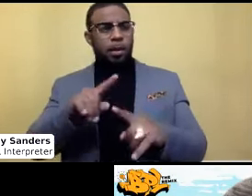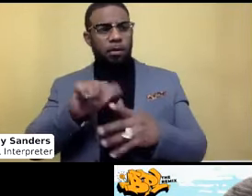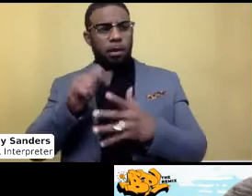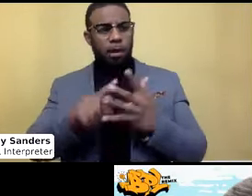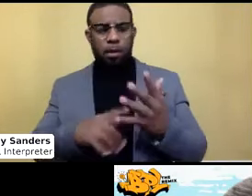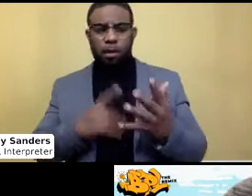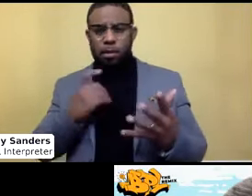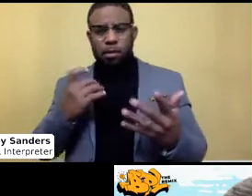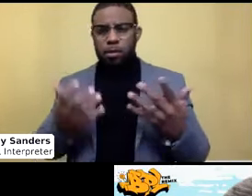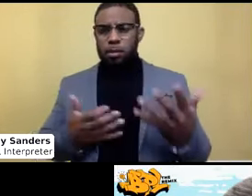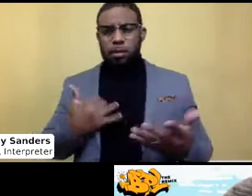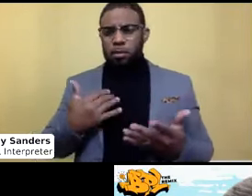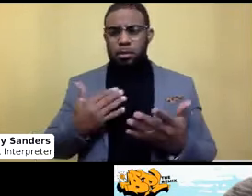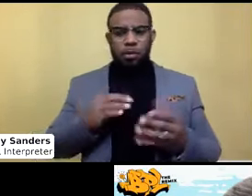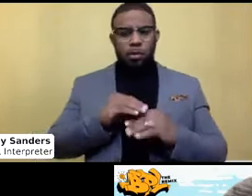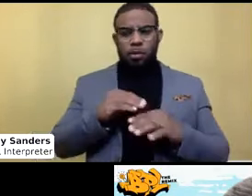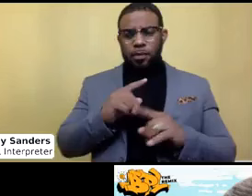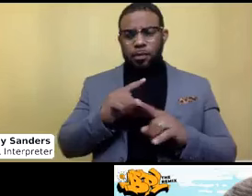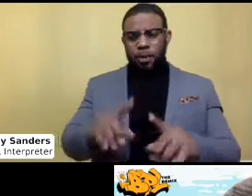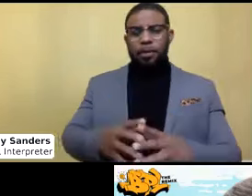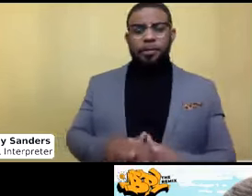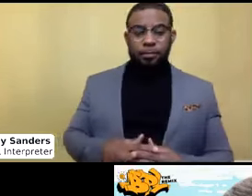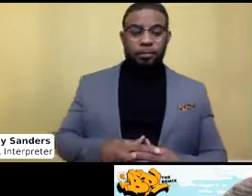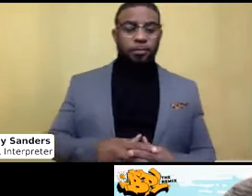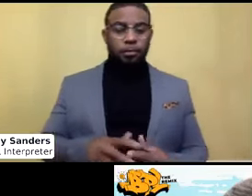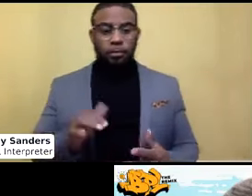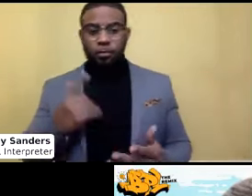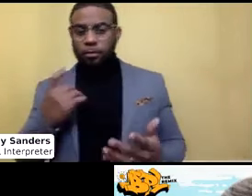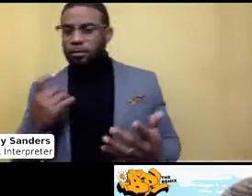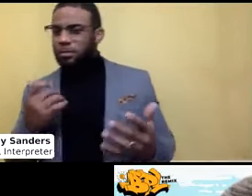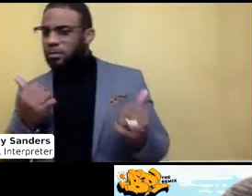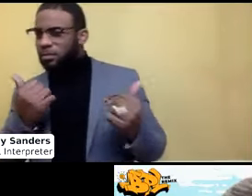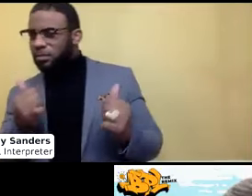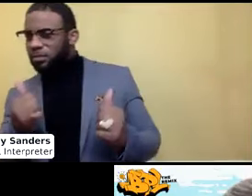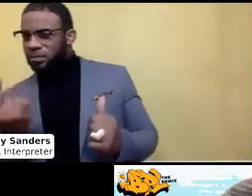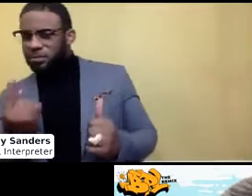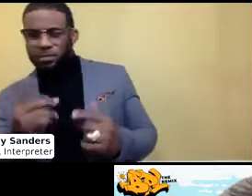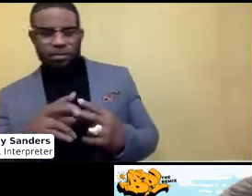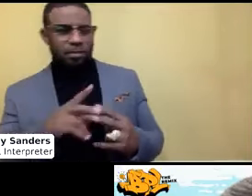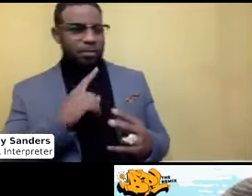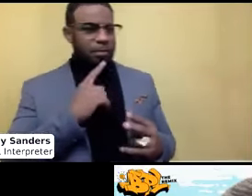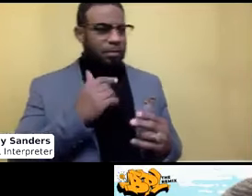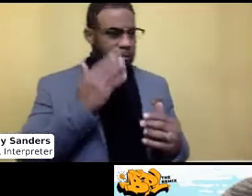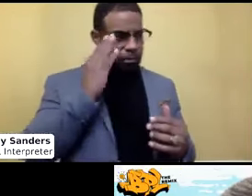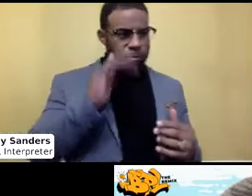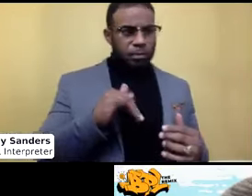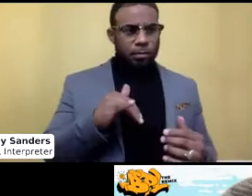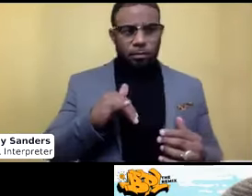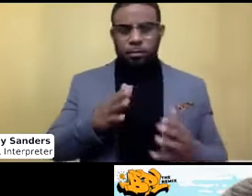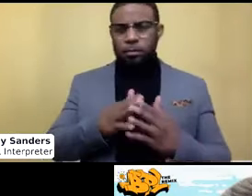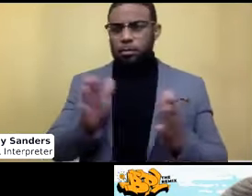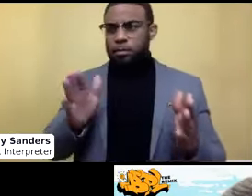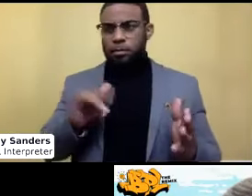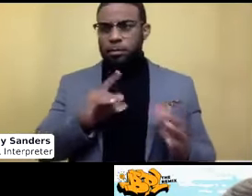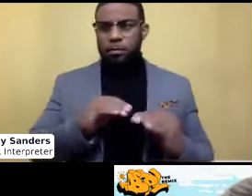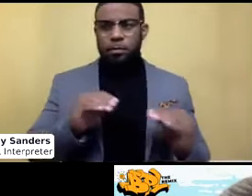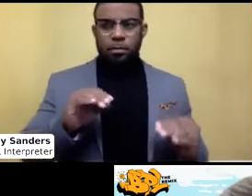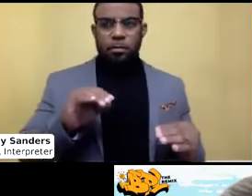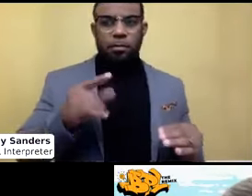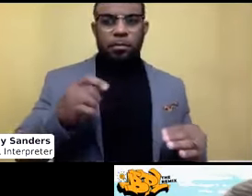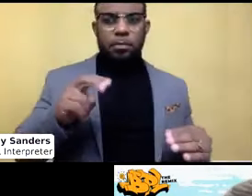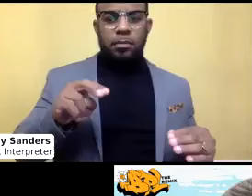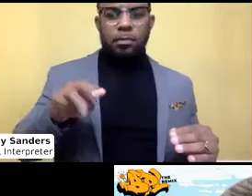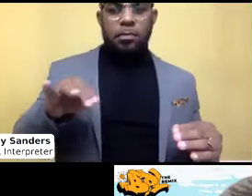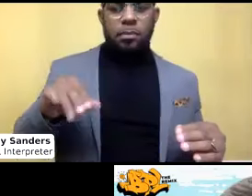have just been no effectiveness. That just trying something, whether we know in general there's no genuineness,